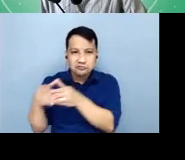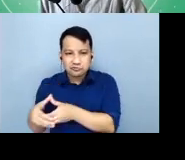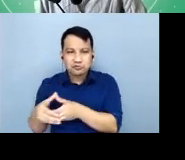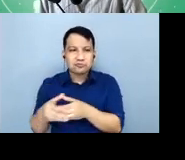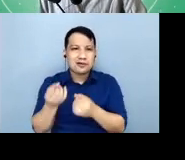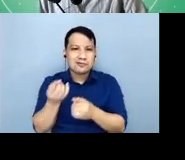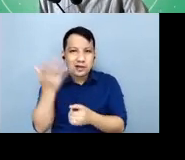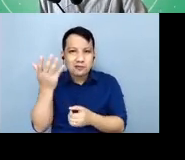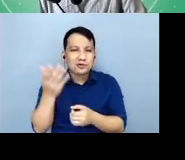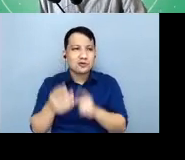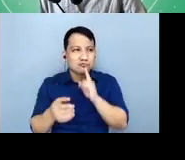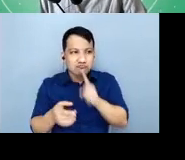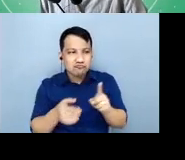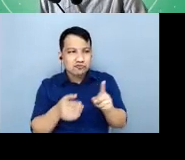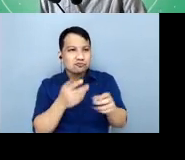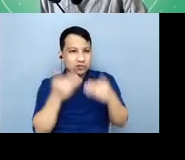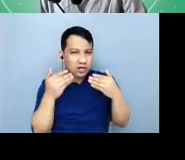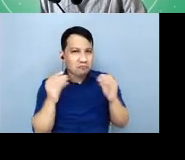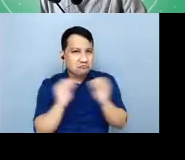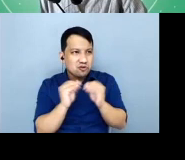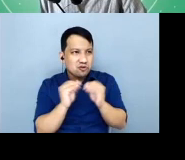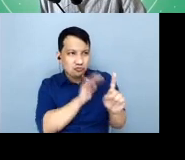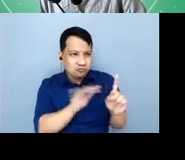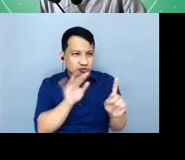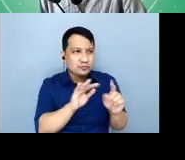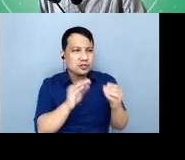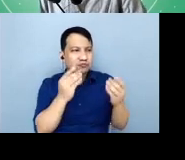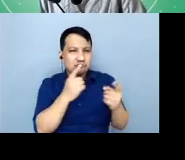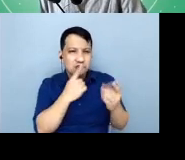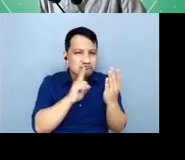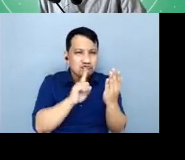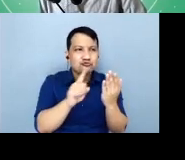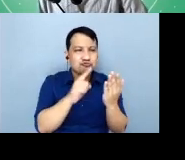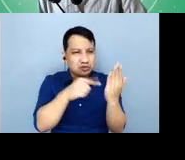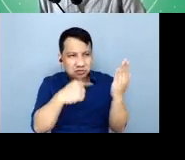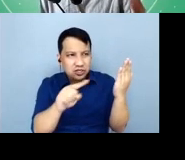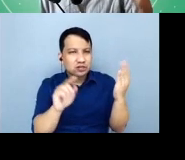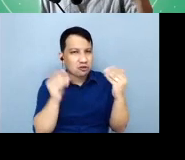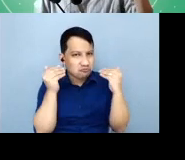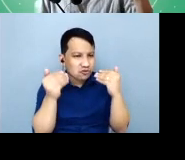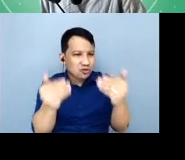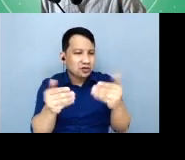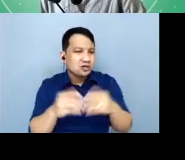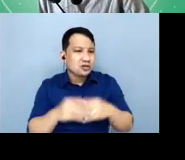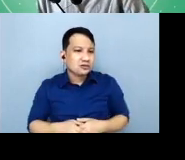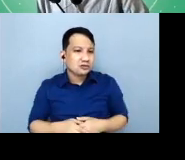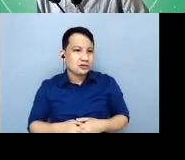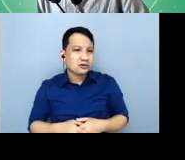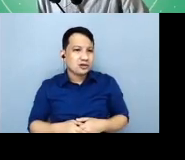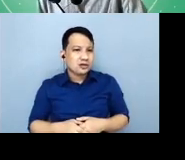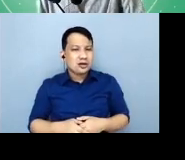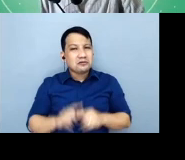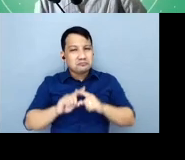into ensuring sustainability has actually developed into a point where there are actually so many different